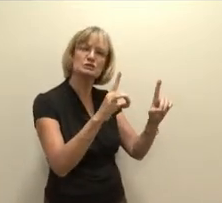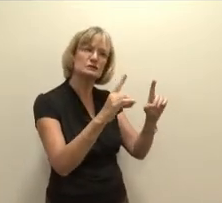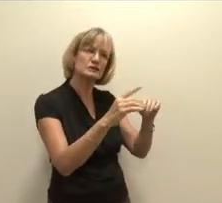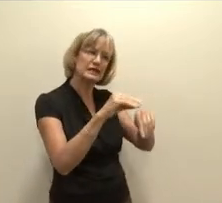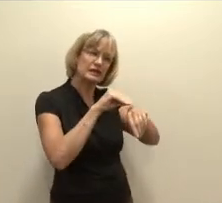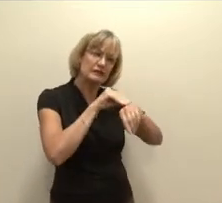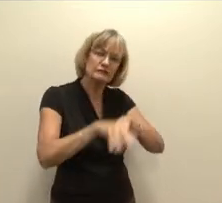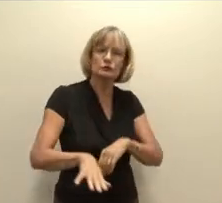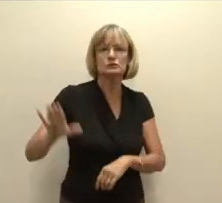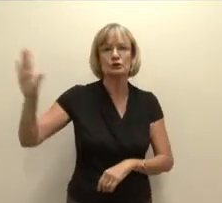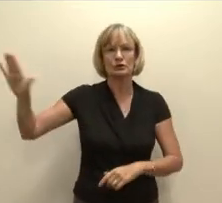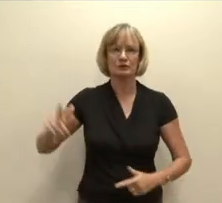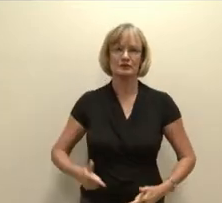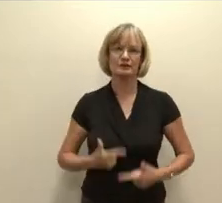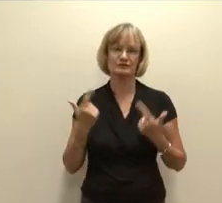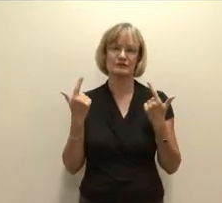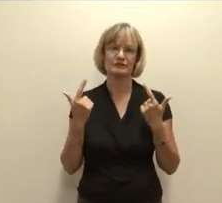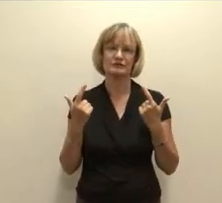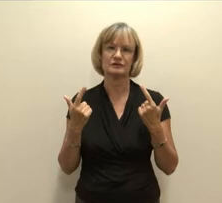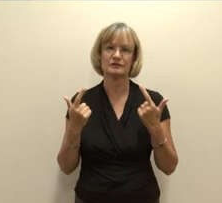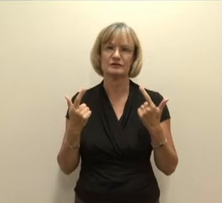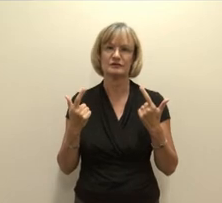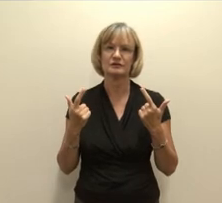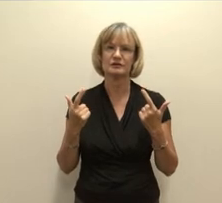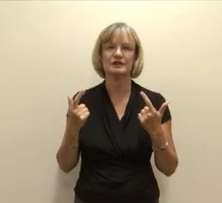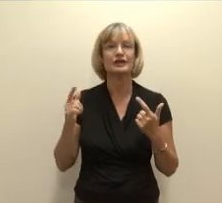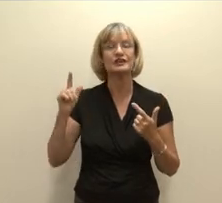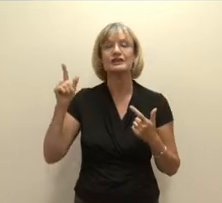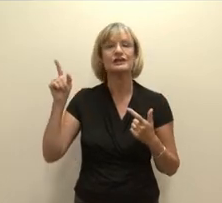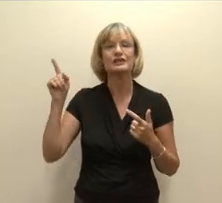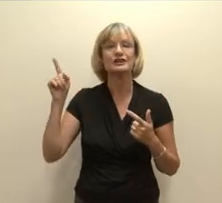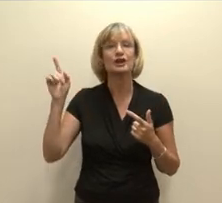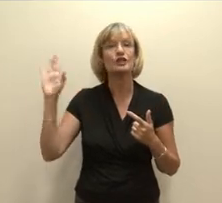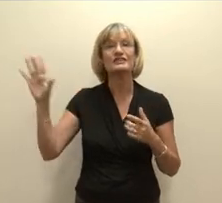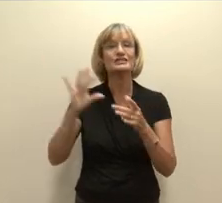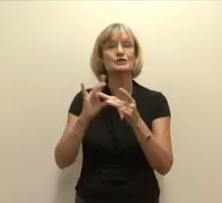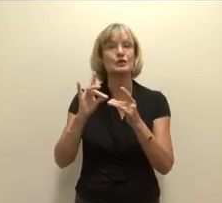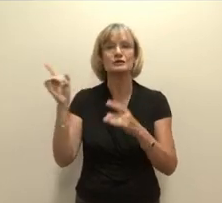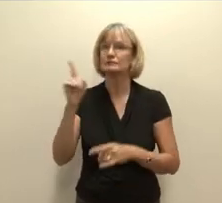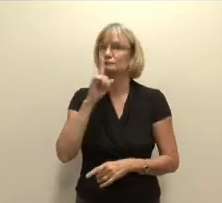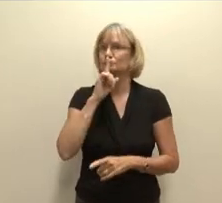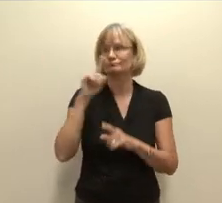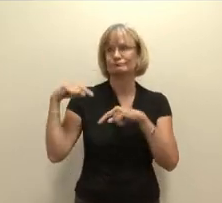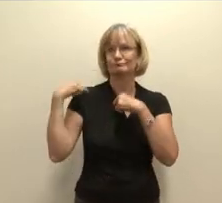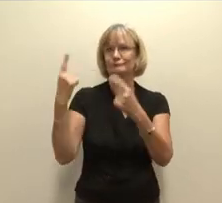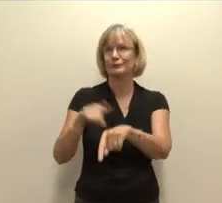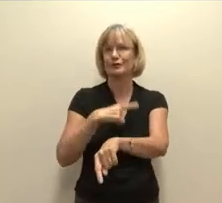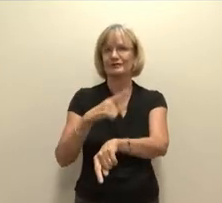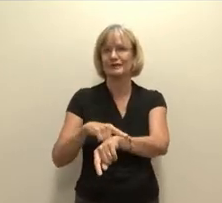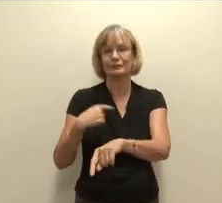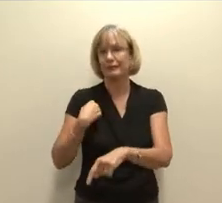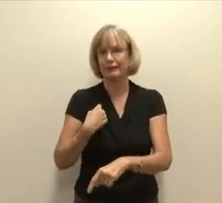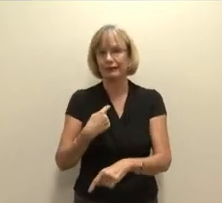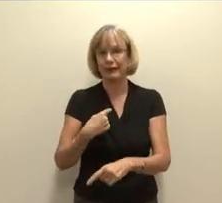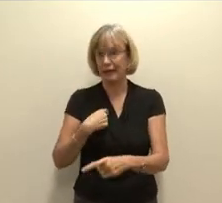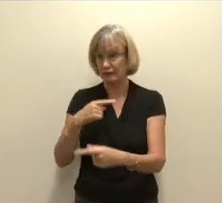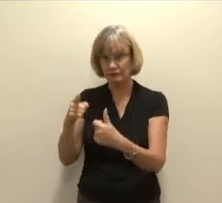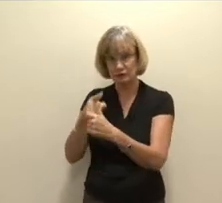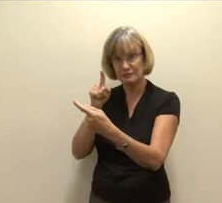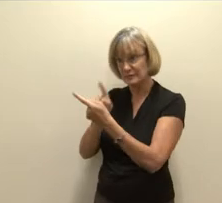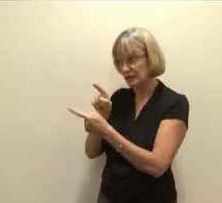life. She didn't tell this story for a long time. I didn't know it for a long time after I first met